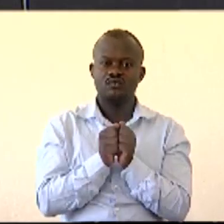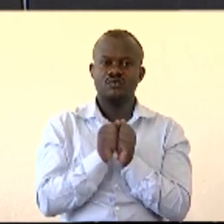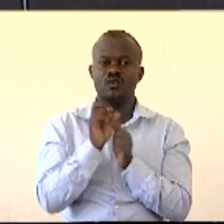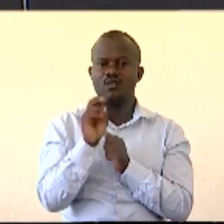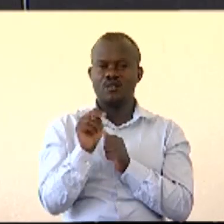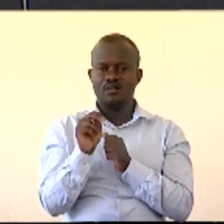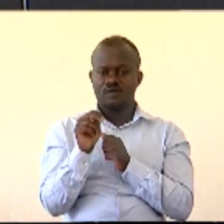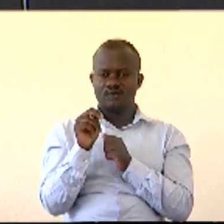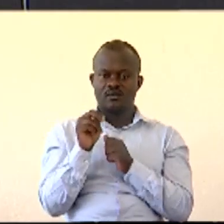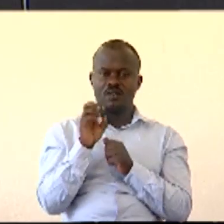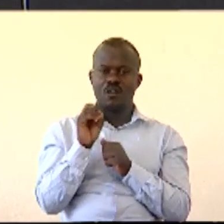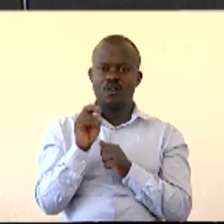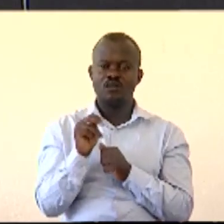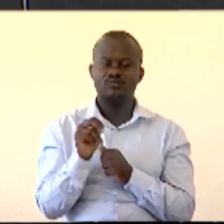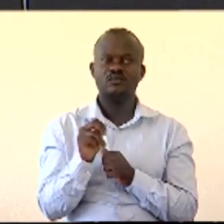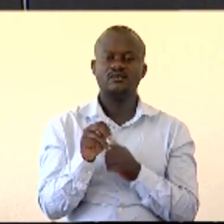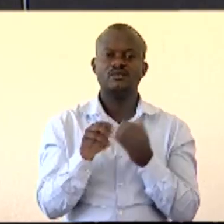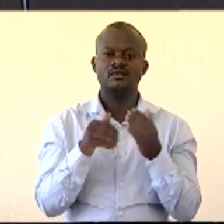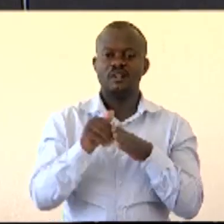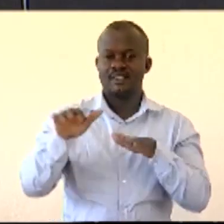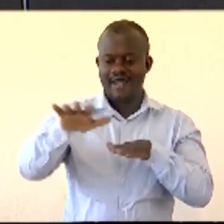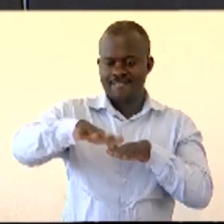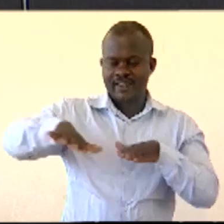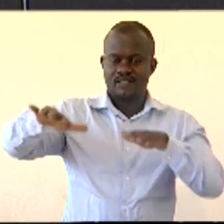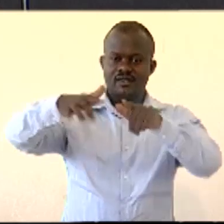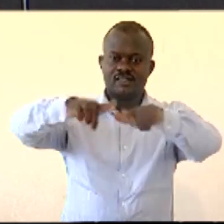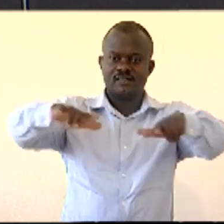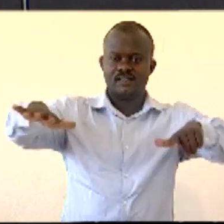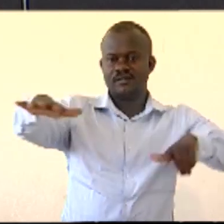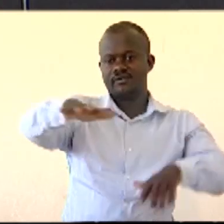on, this is on the surface.